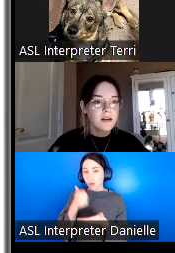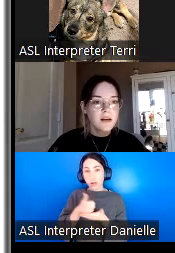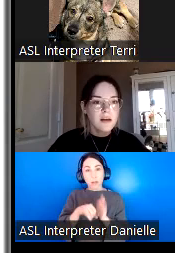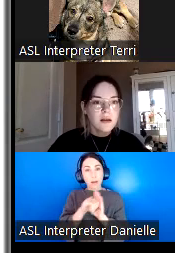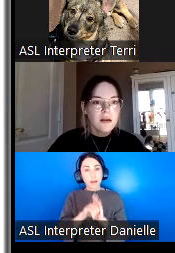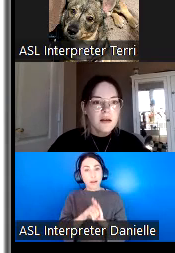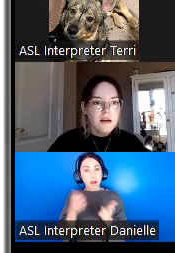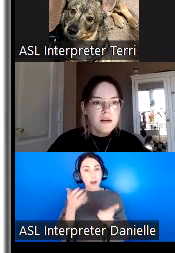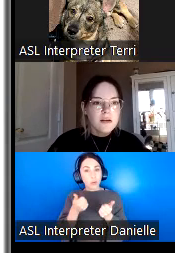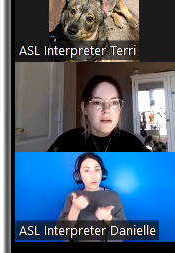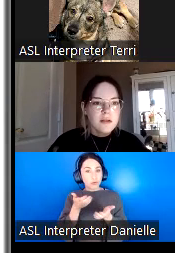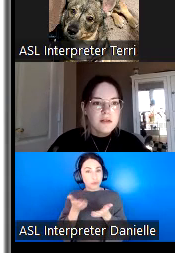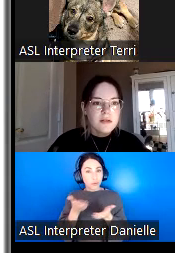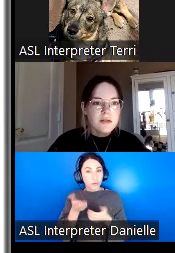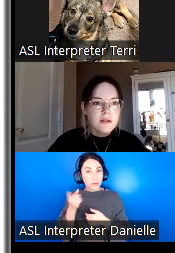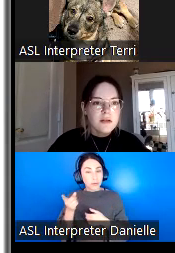amazing.